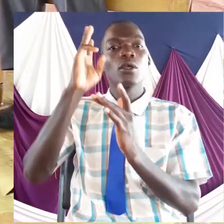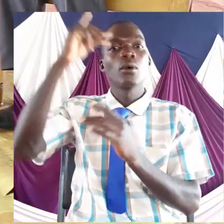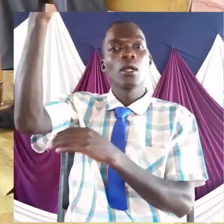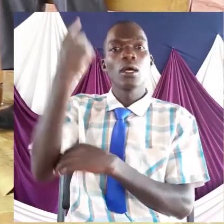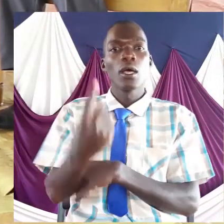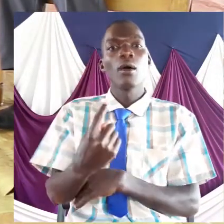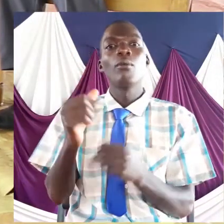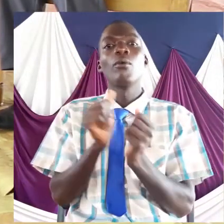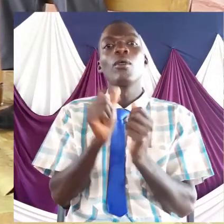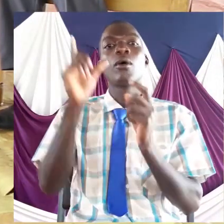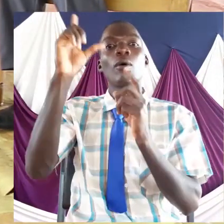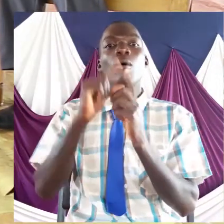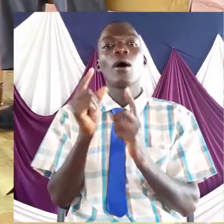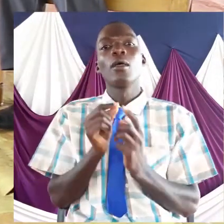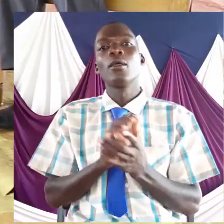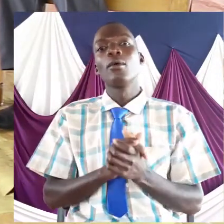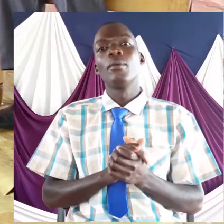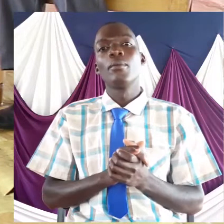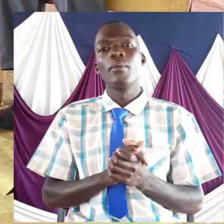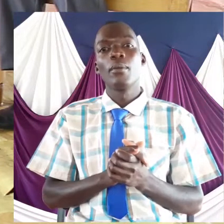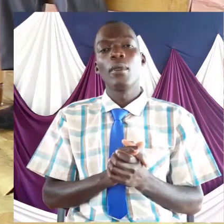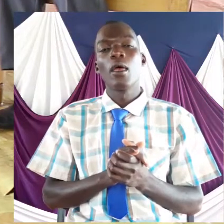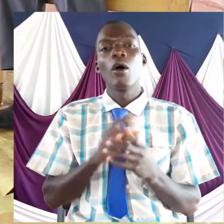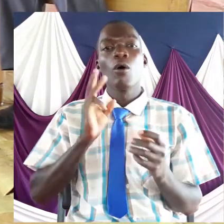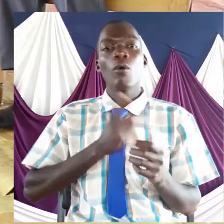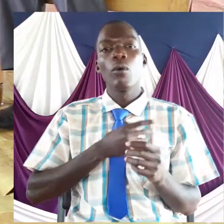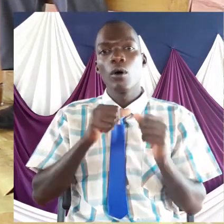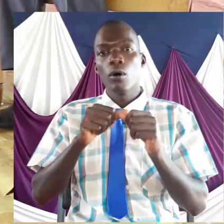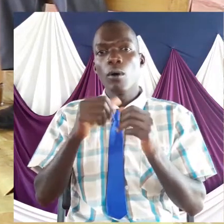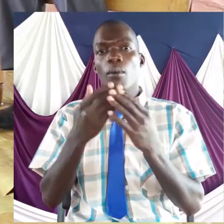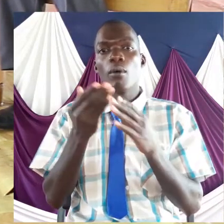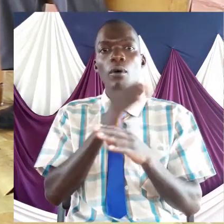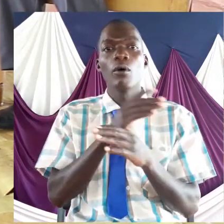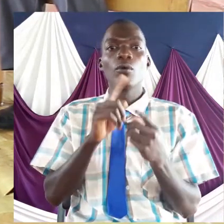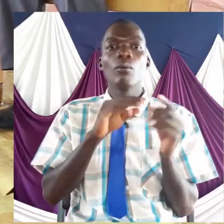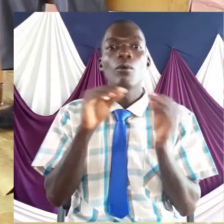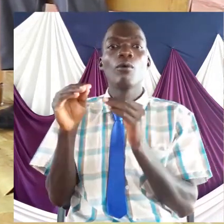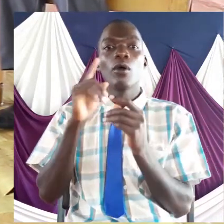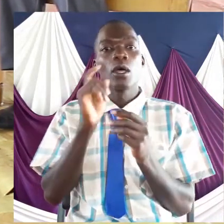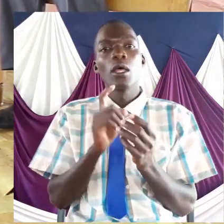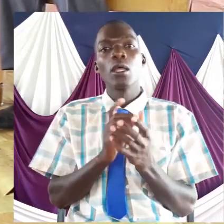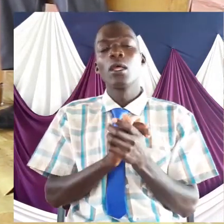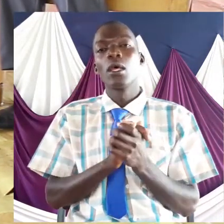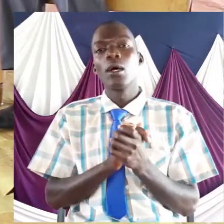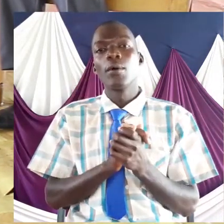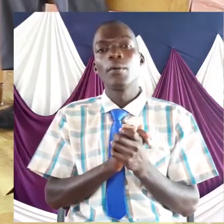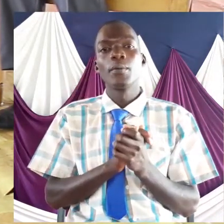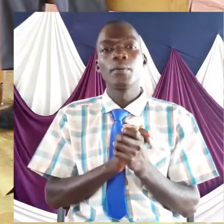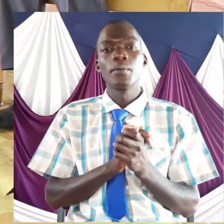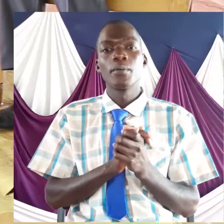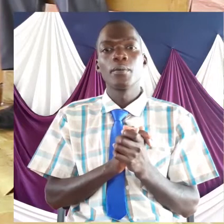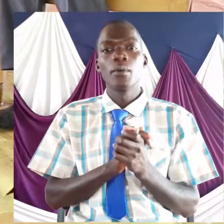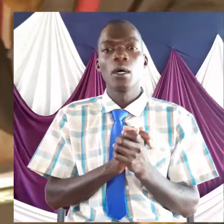reward to us. And would I be accurate to conclude, just before we move to the next stage, because our time is also almost